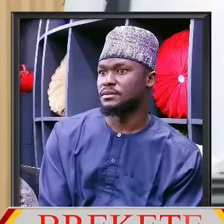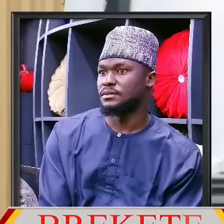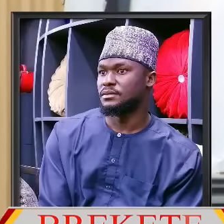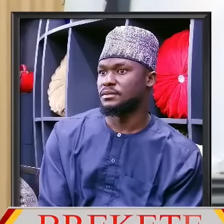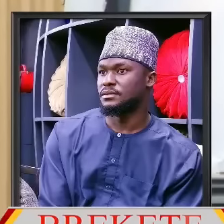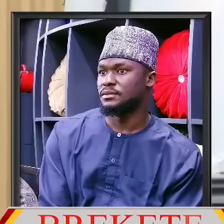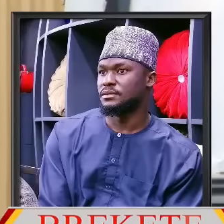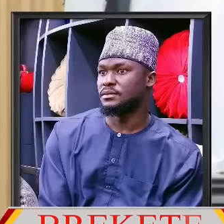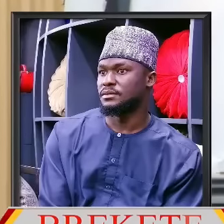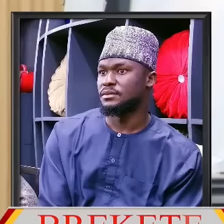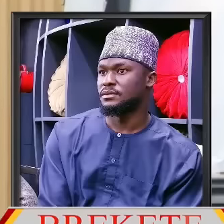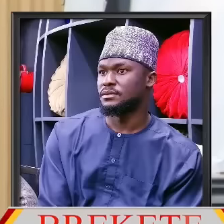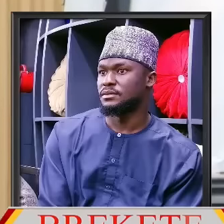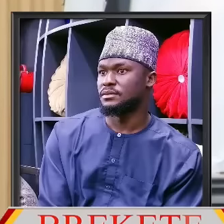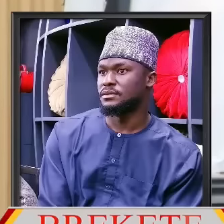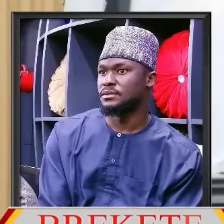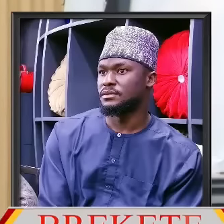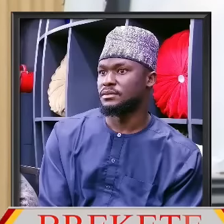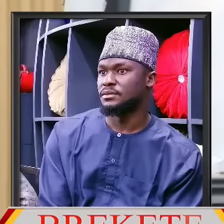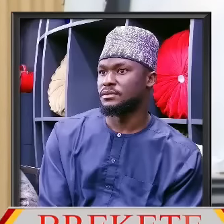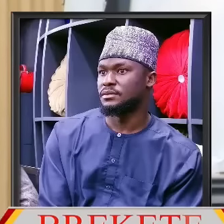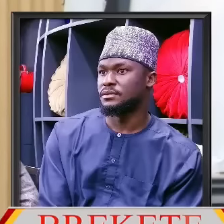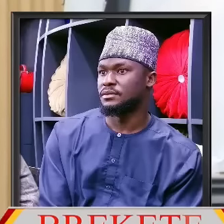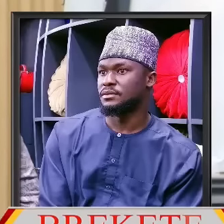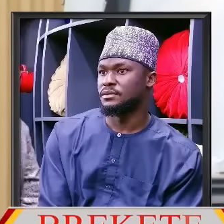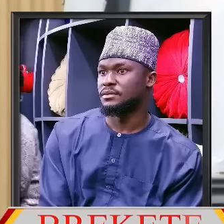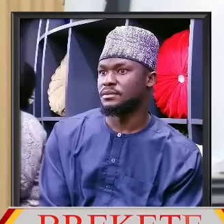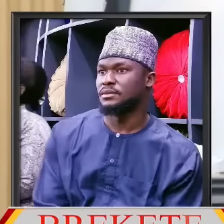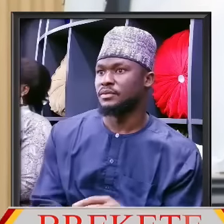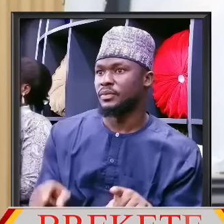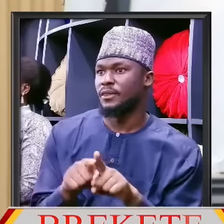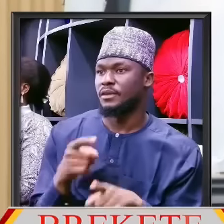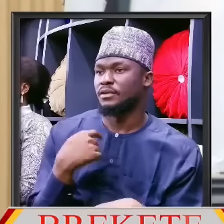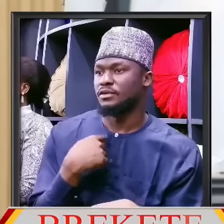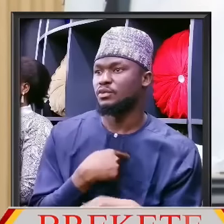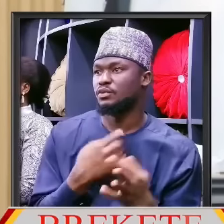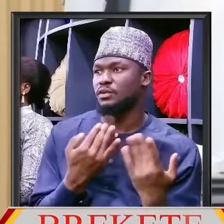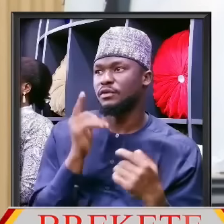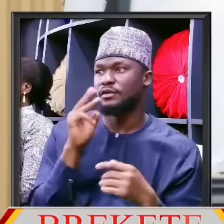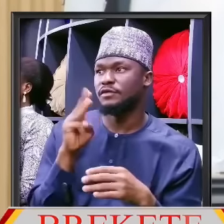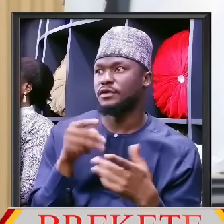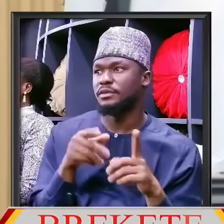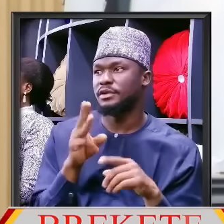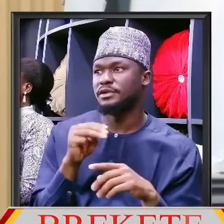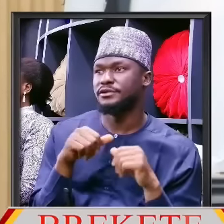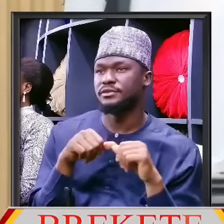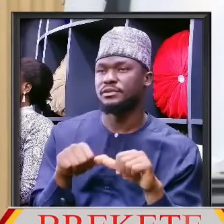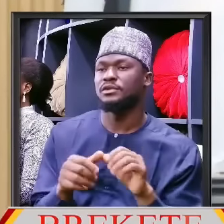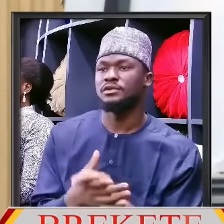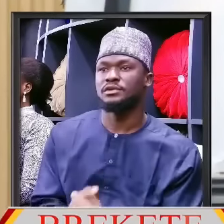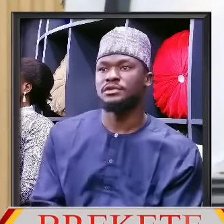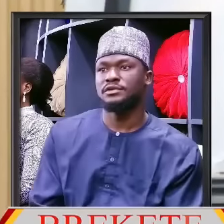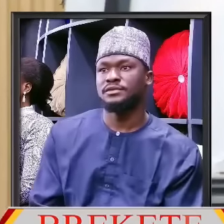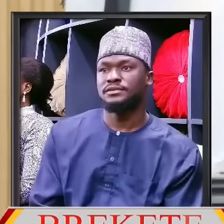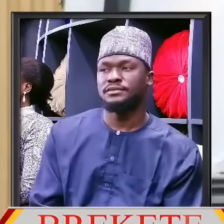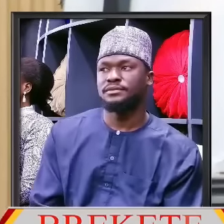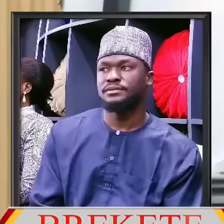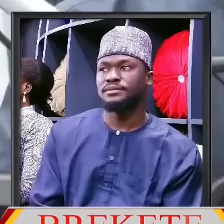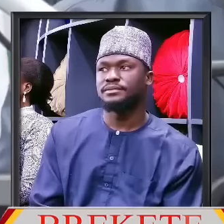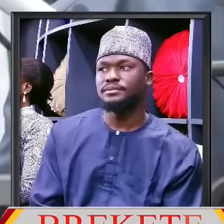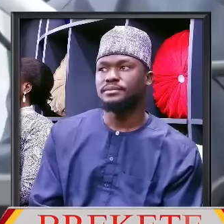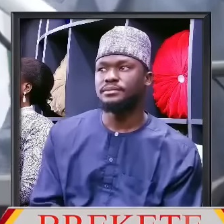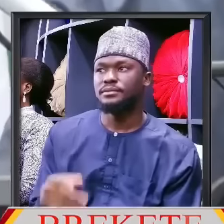Mm. Okay. As we they wait for them, make you continue. Thank you, sir. Mm. The